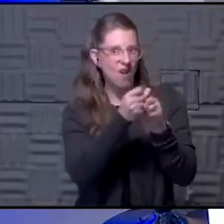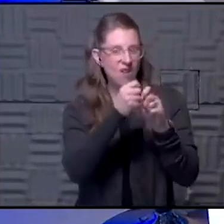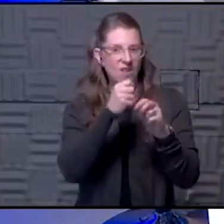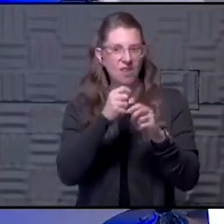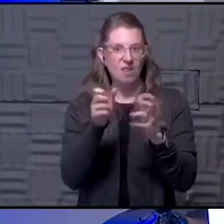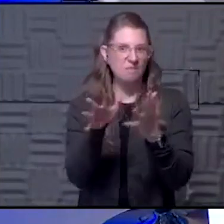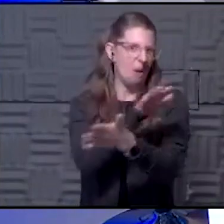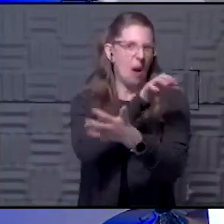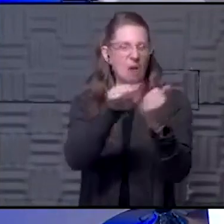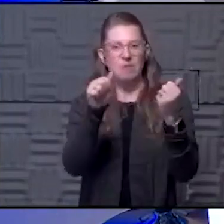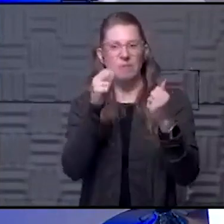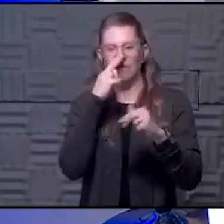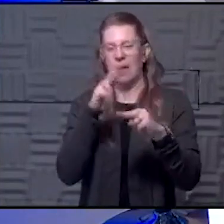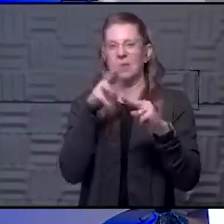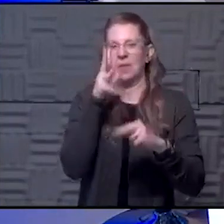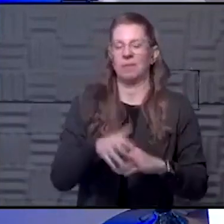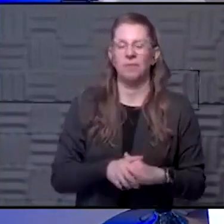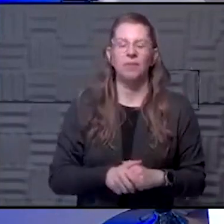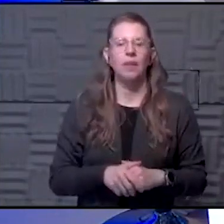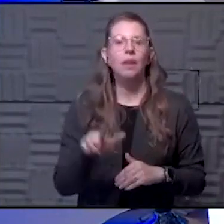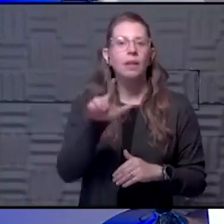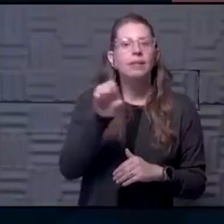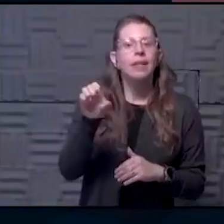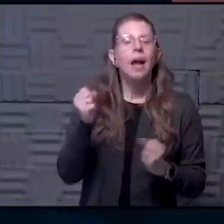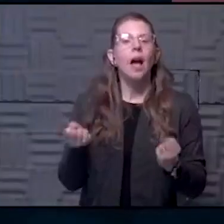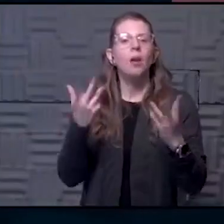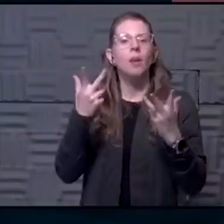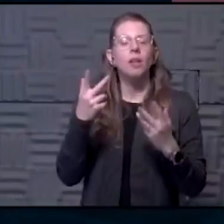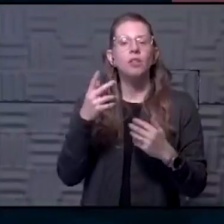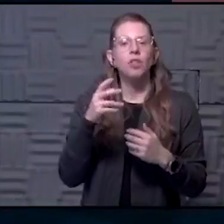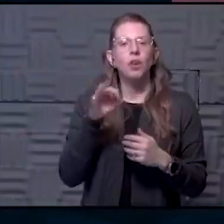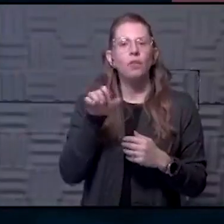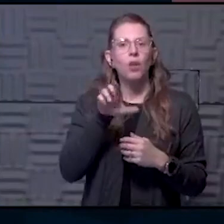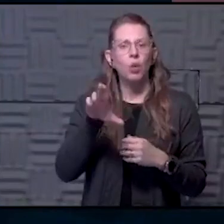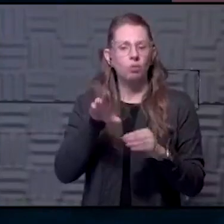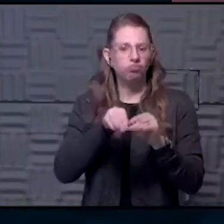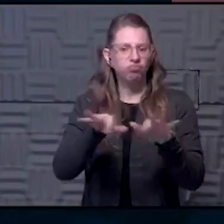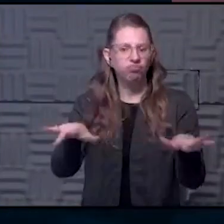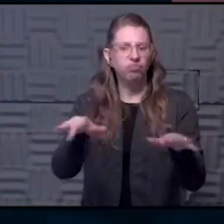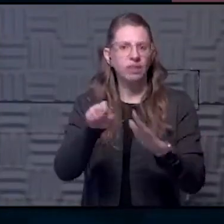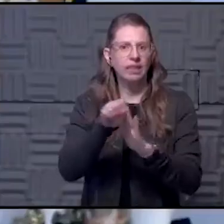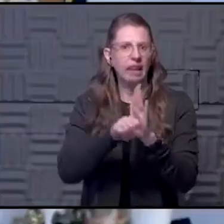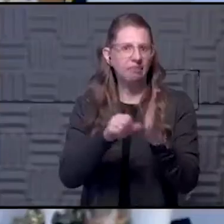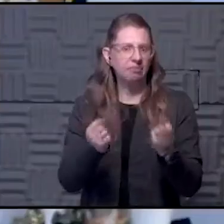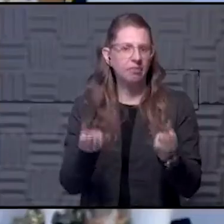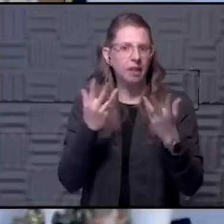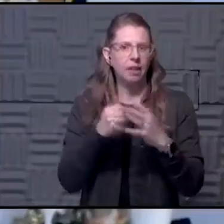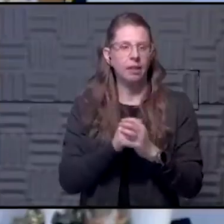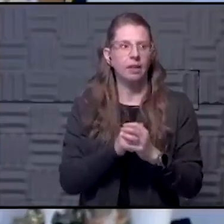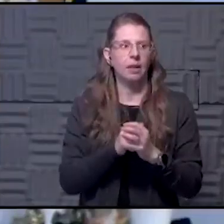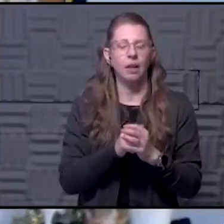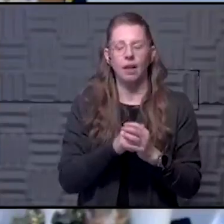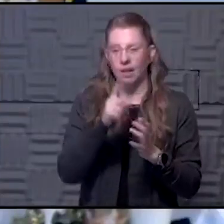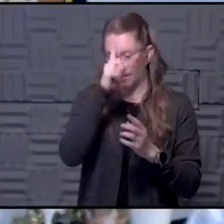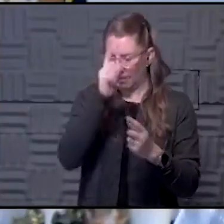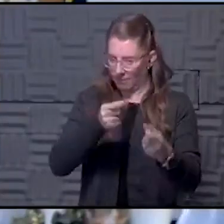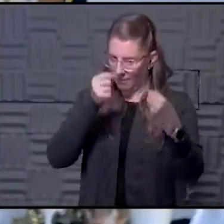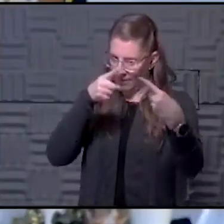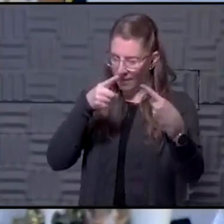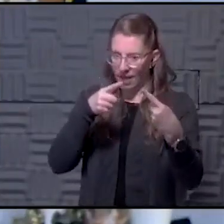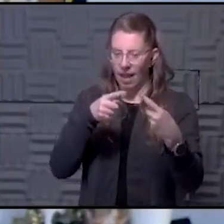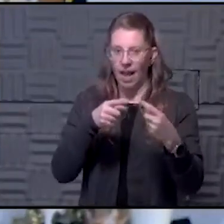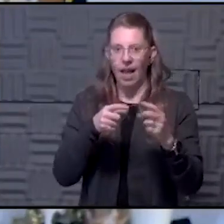Yeah. So, Lee, how much influenza are you seeing in the state? You must be a clairvoyant. I just texted Jill